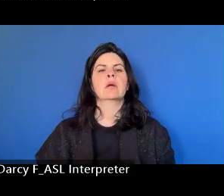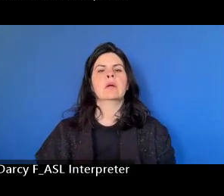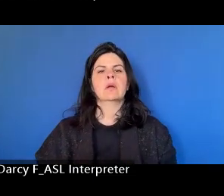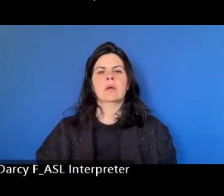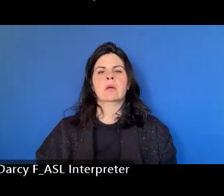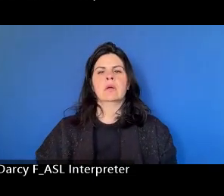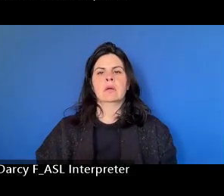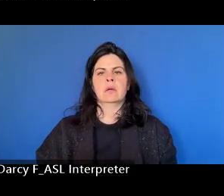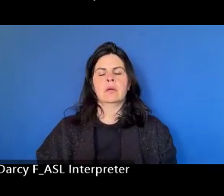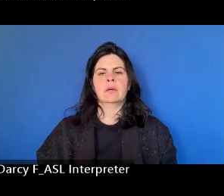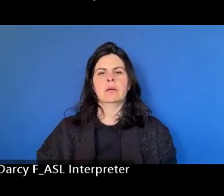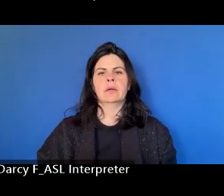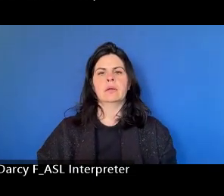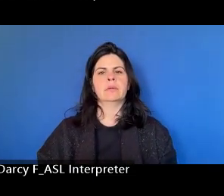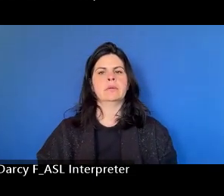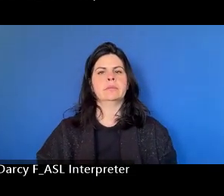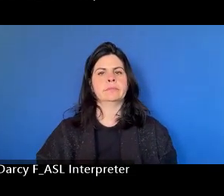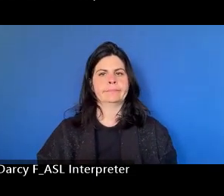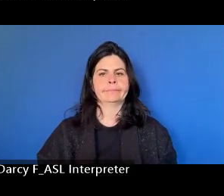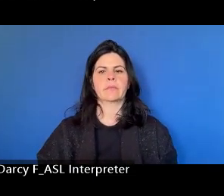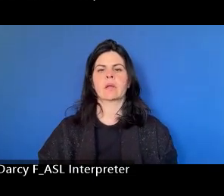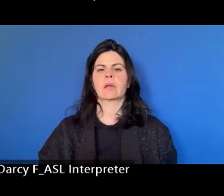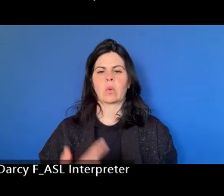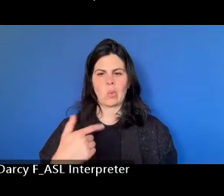We've enabled your microphone.